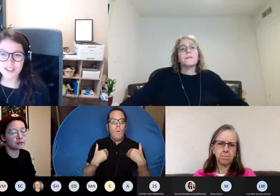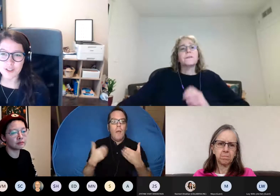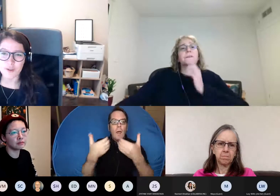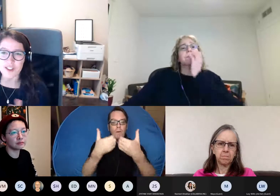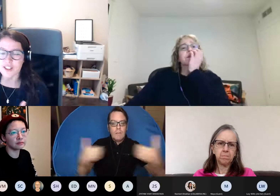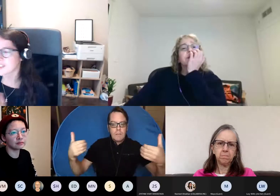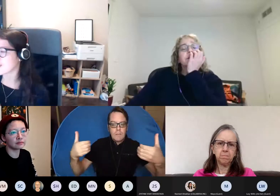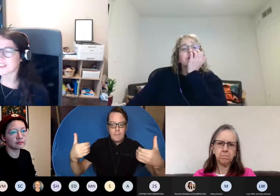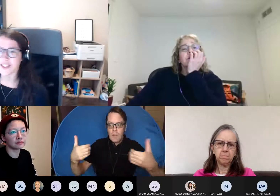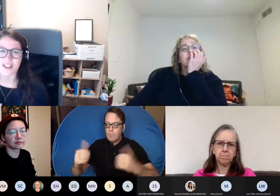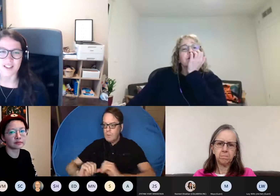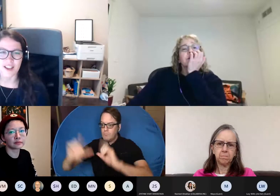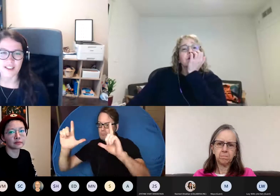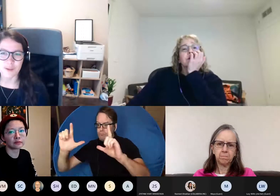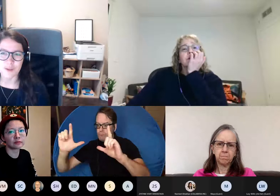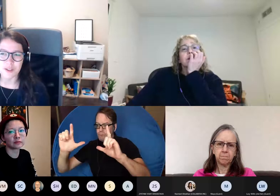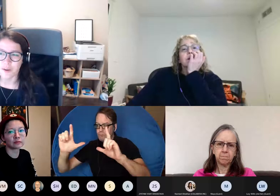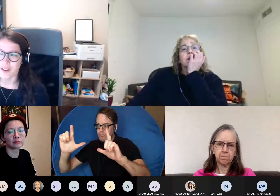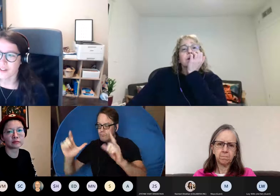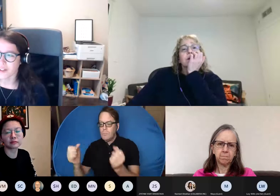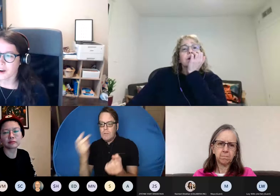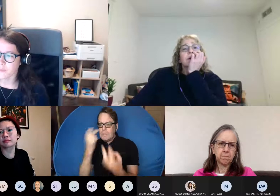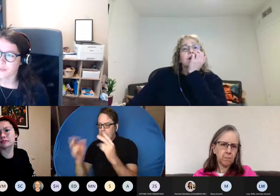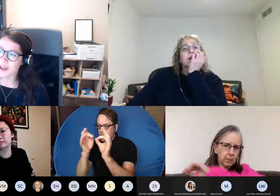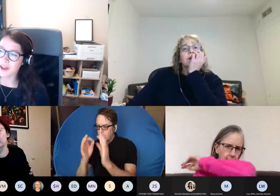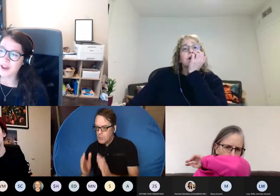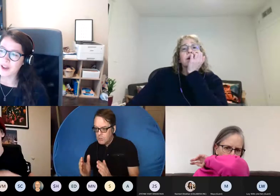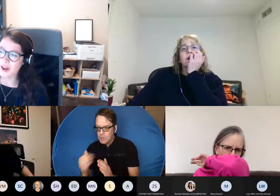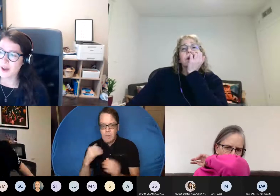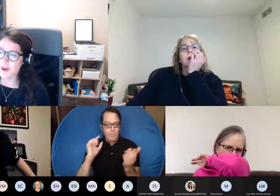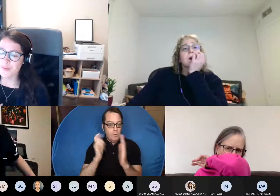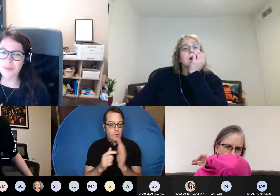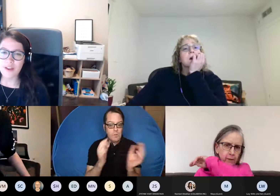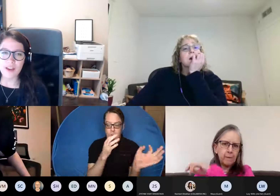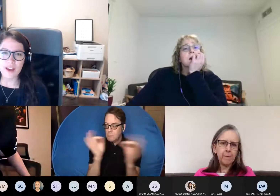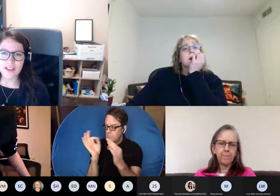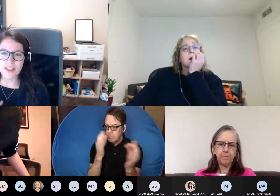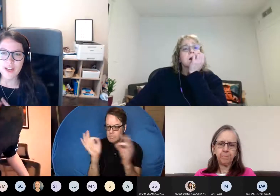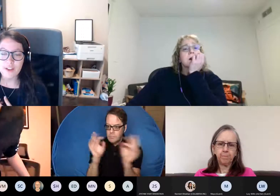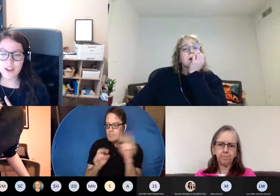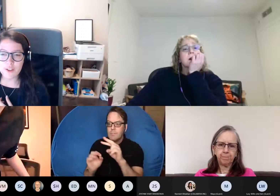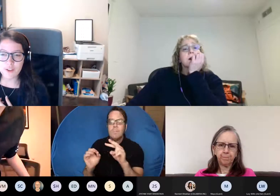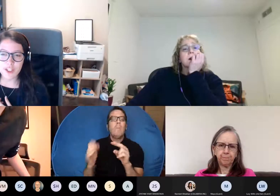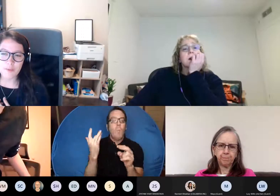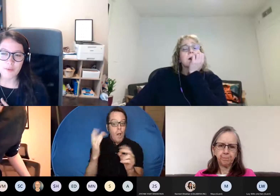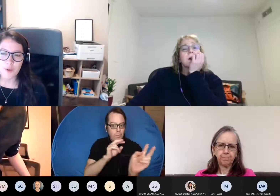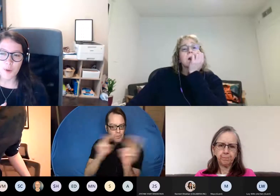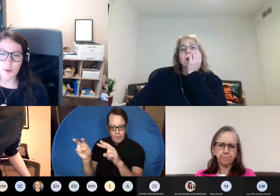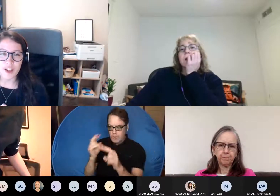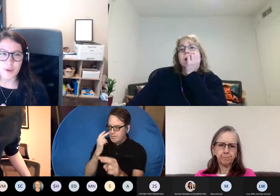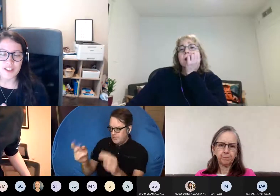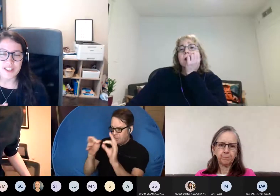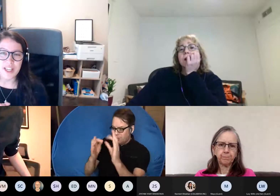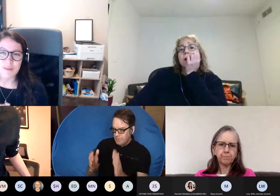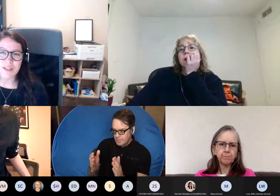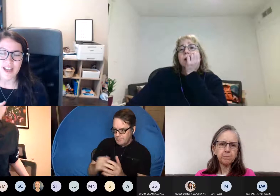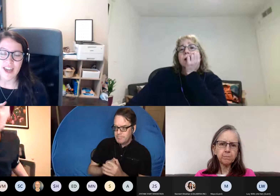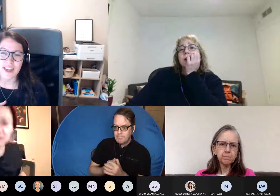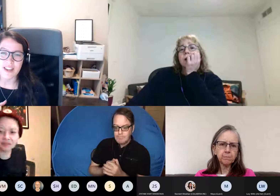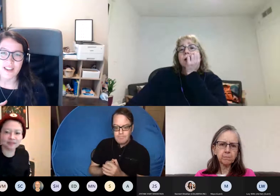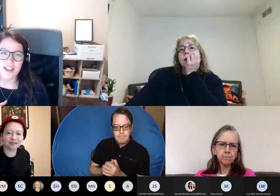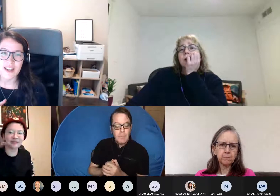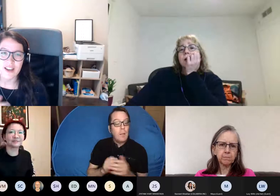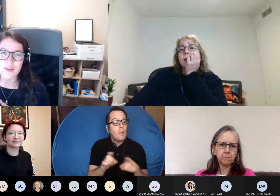big for us. So if you see us glancing to the side, that's what's going on there. As another tip for working with